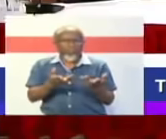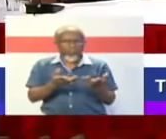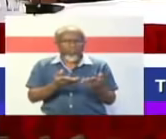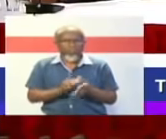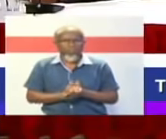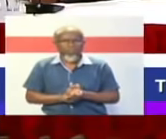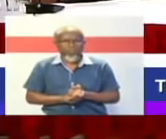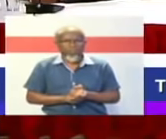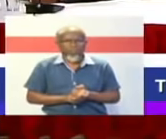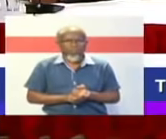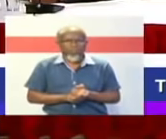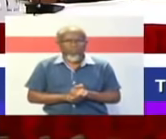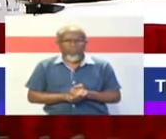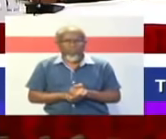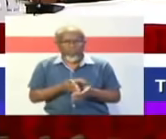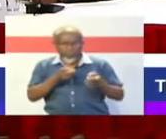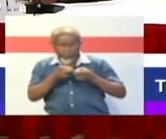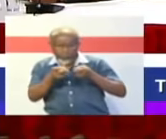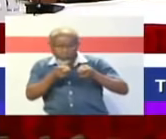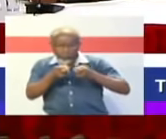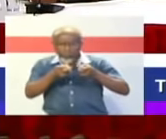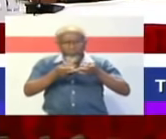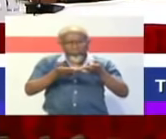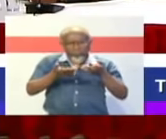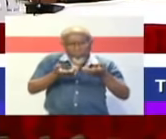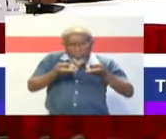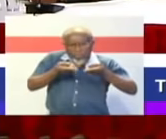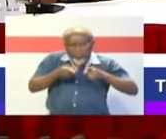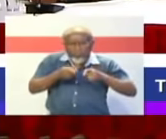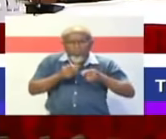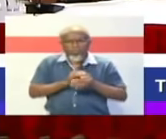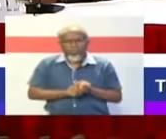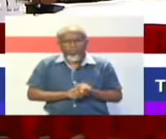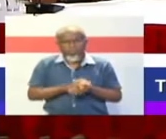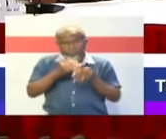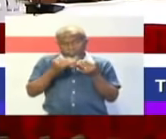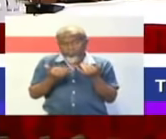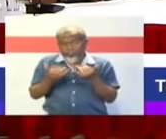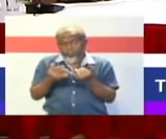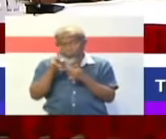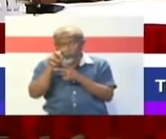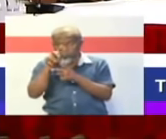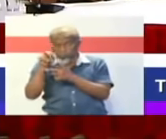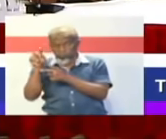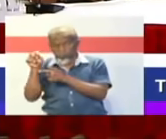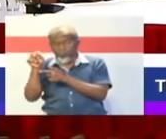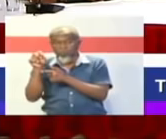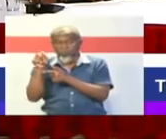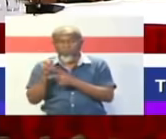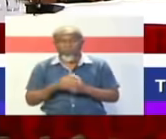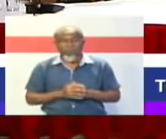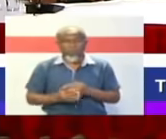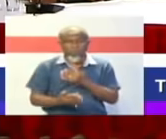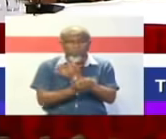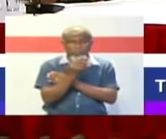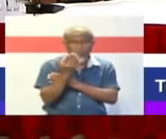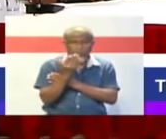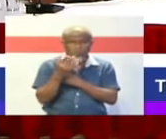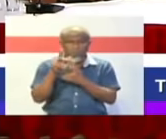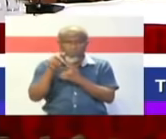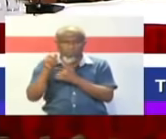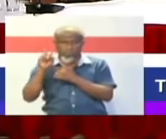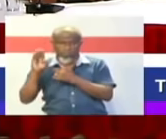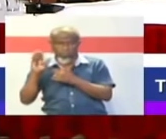to the regulations. Thank you very much, CMO. We go now to TTT. Good morning. Terry Ann